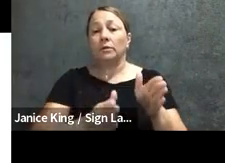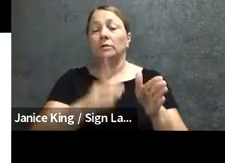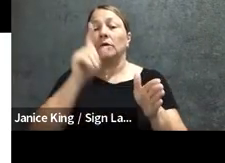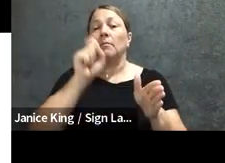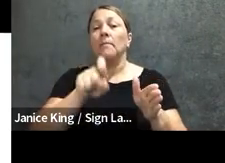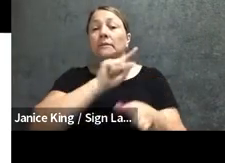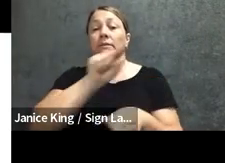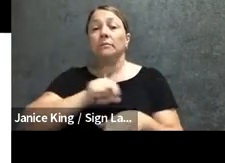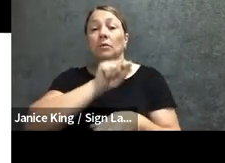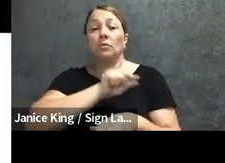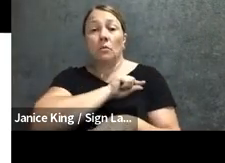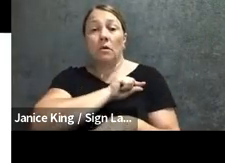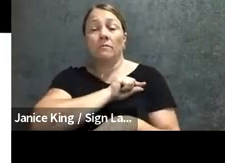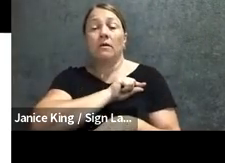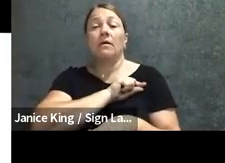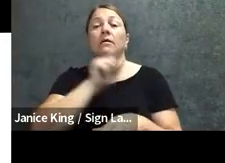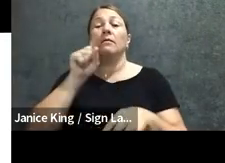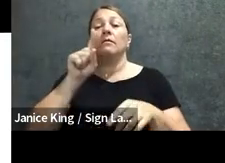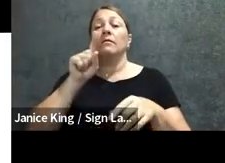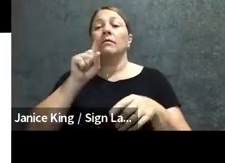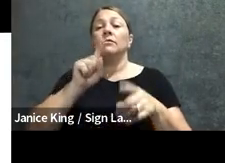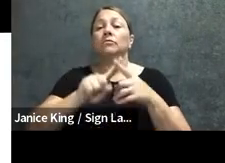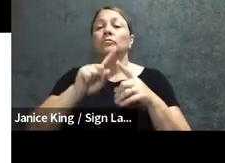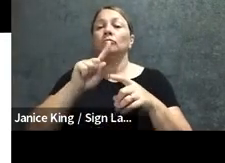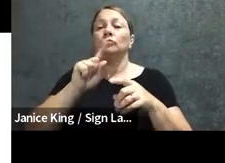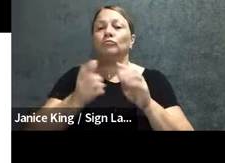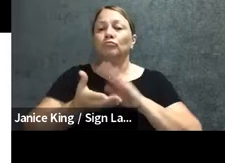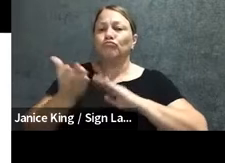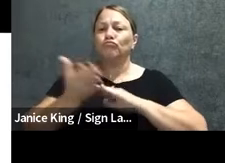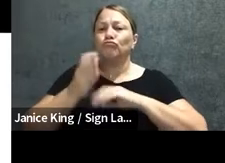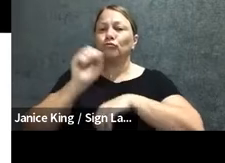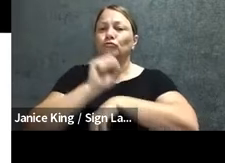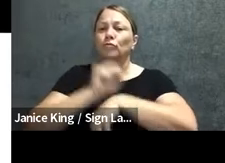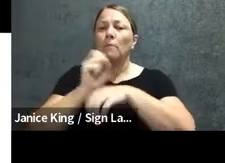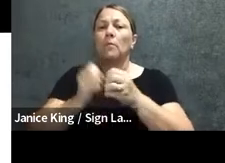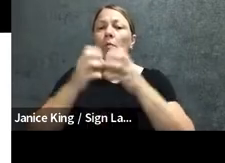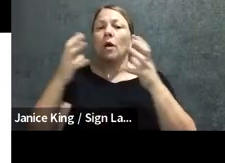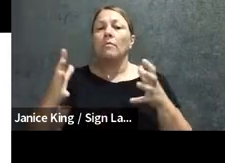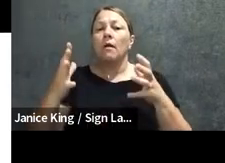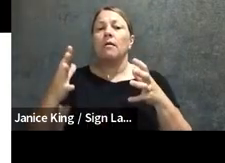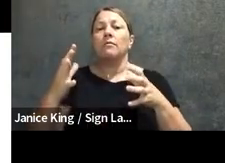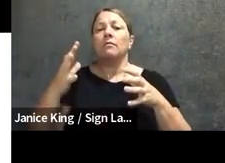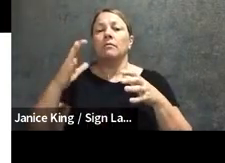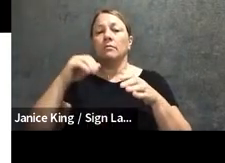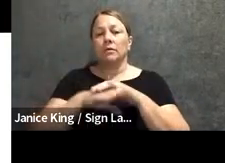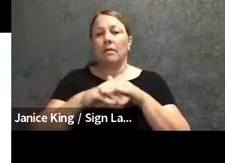perform, as I mentioned, the essential functions of the job with or without a reasonable accommodation. Next.